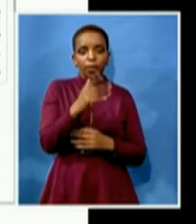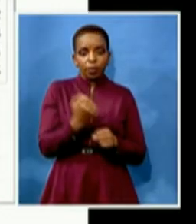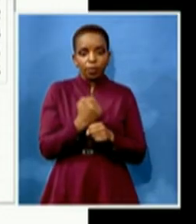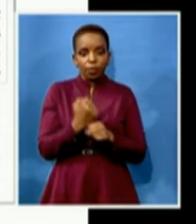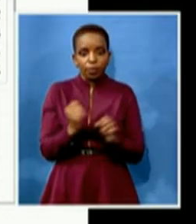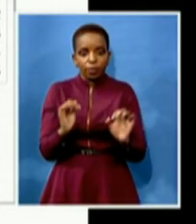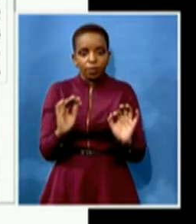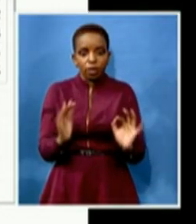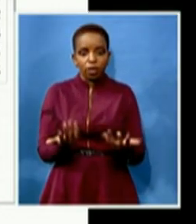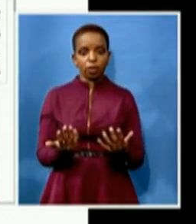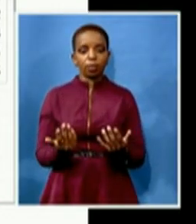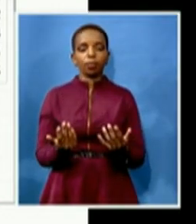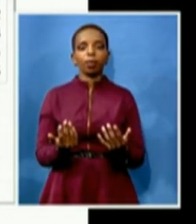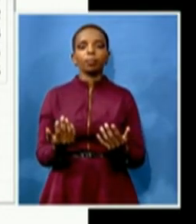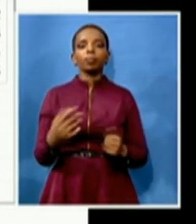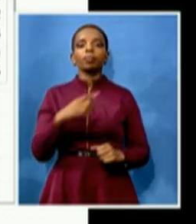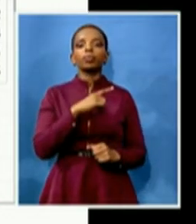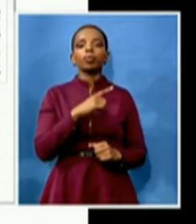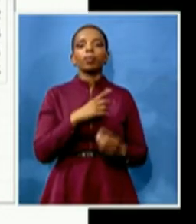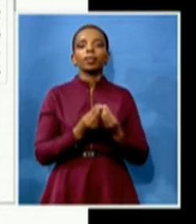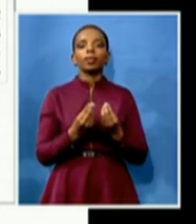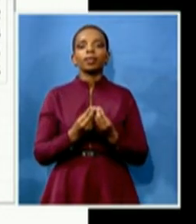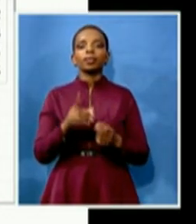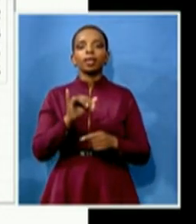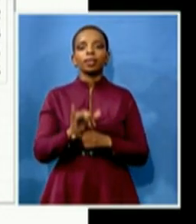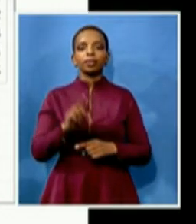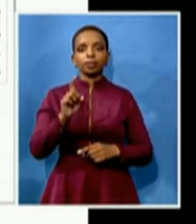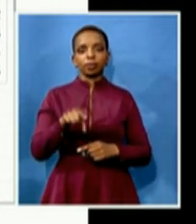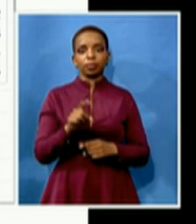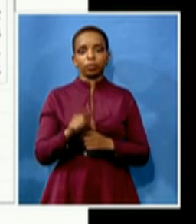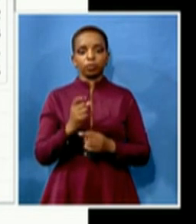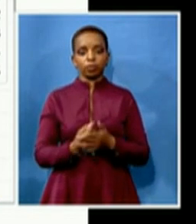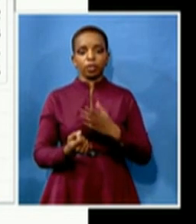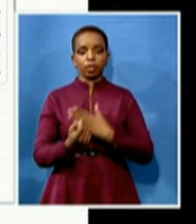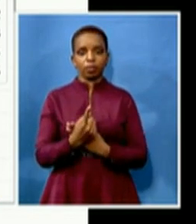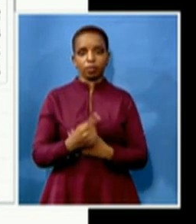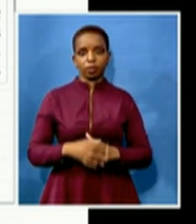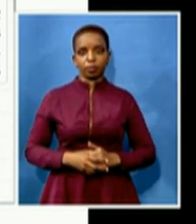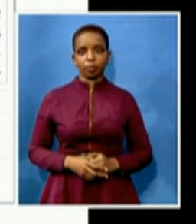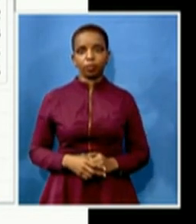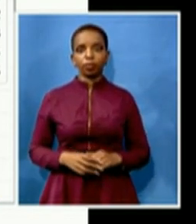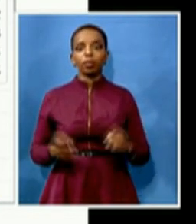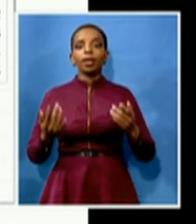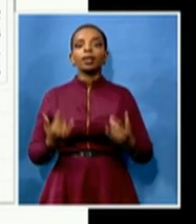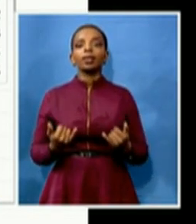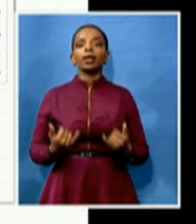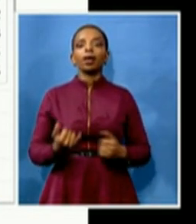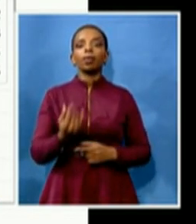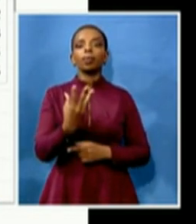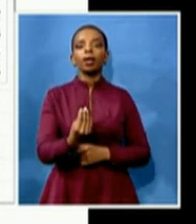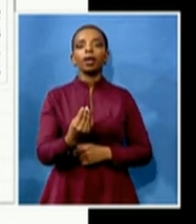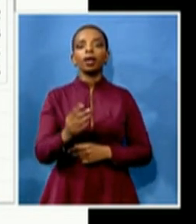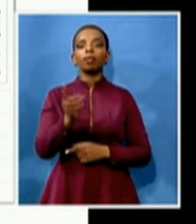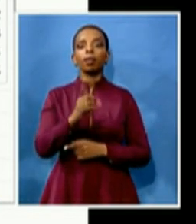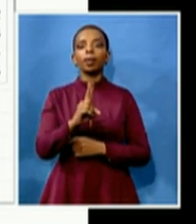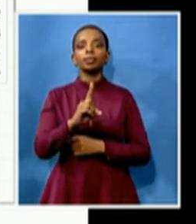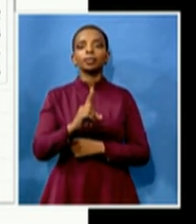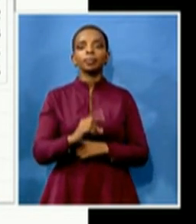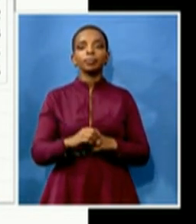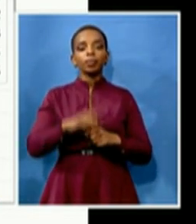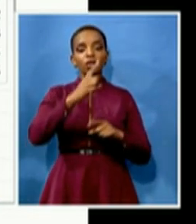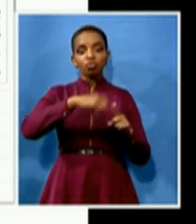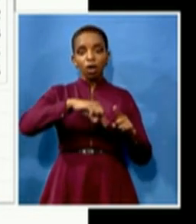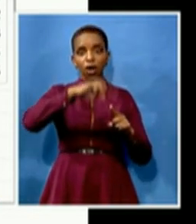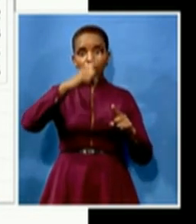relative amplitude of them. So what we have here is a graph before we started getting data in May, and I will show